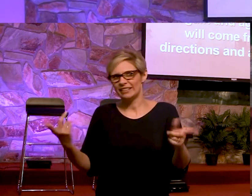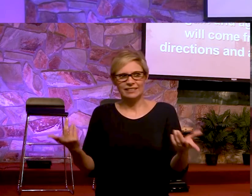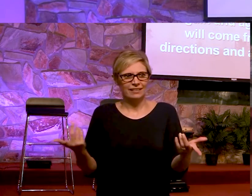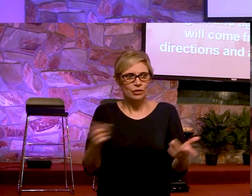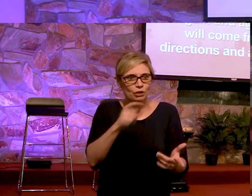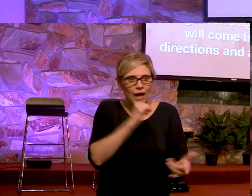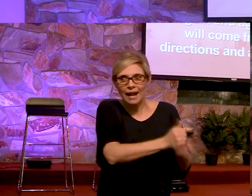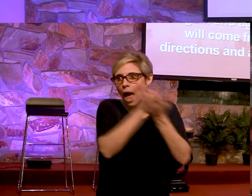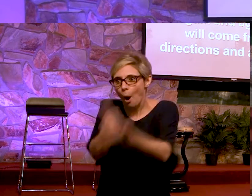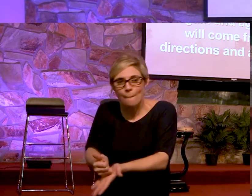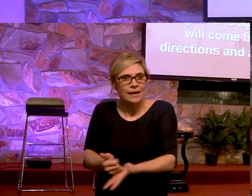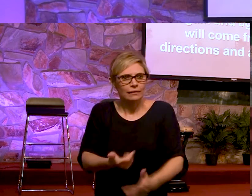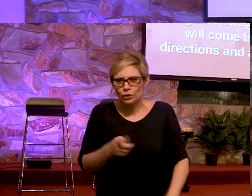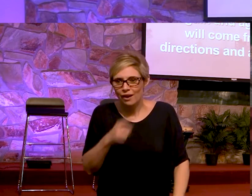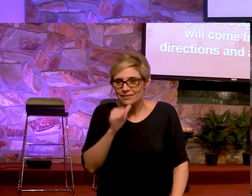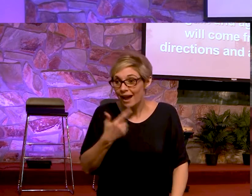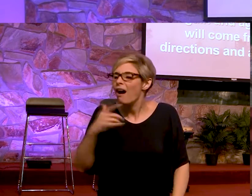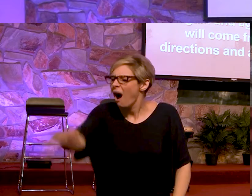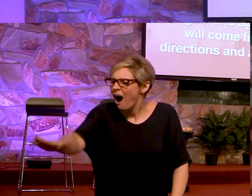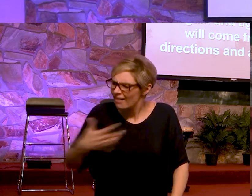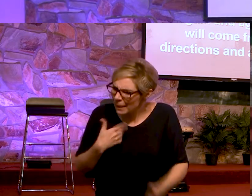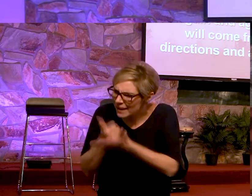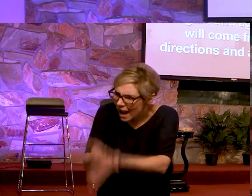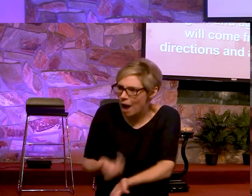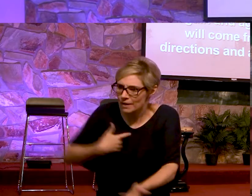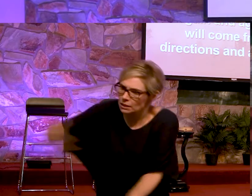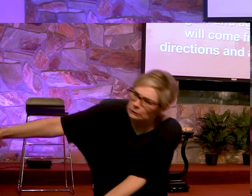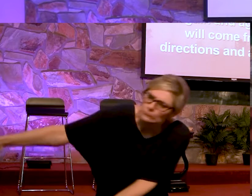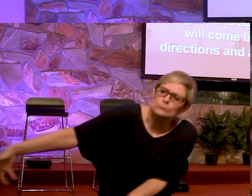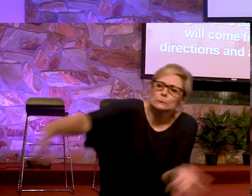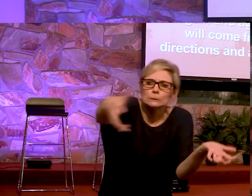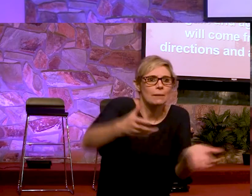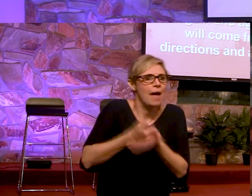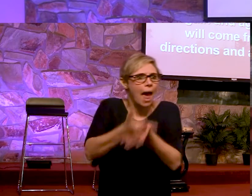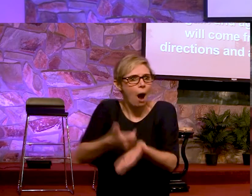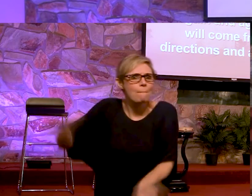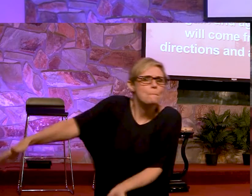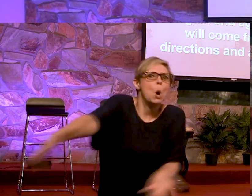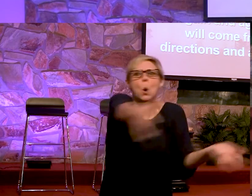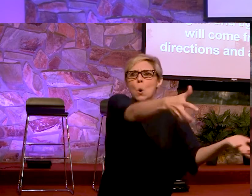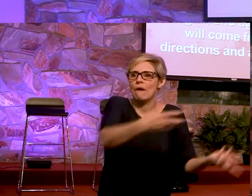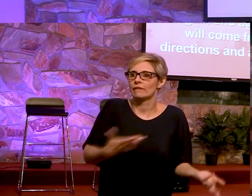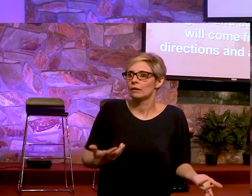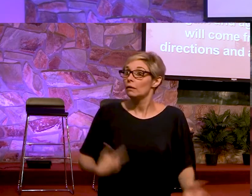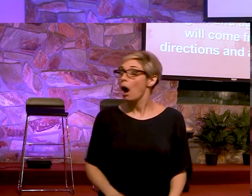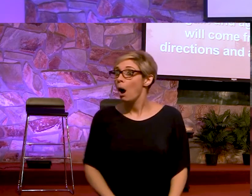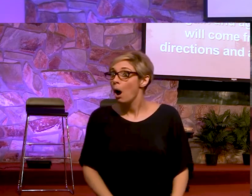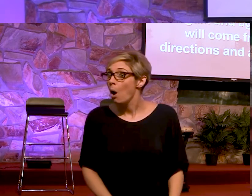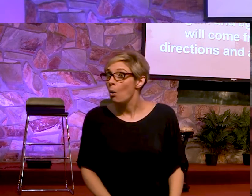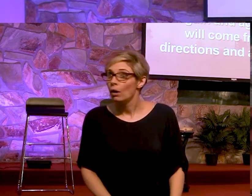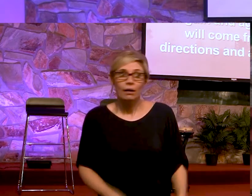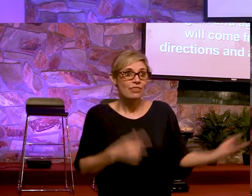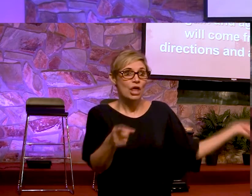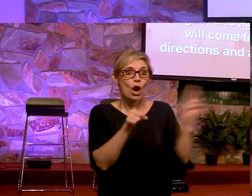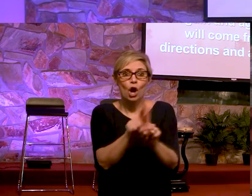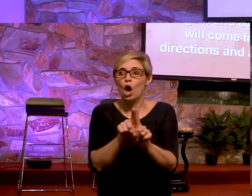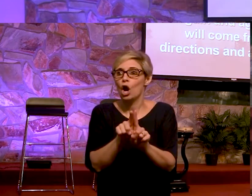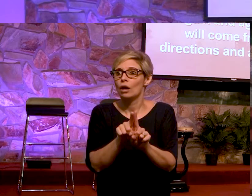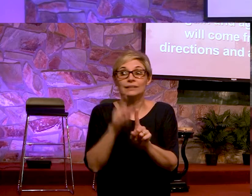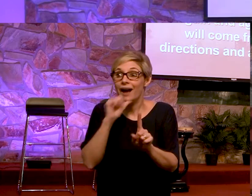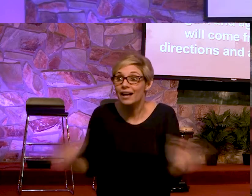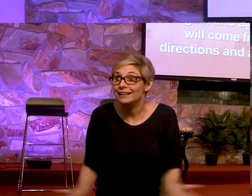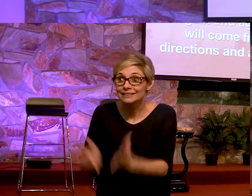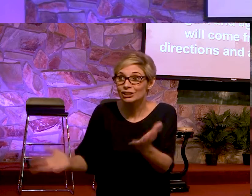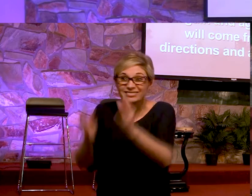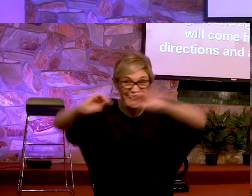helping. They're not saying, hey, let me help you. Let me clear this way for you. Let me do this for you. Let me do that. No, they come right alongside and they're not